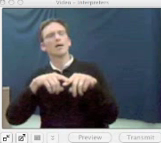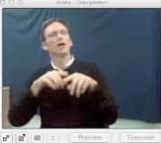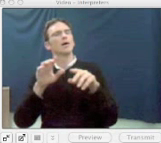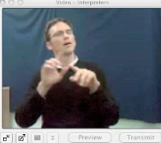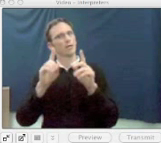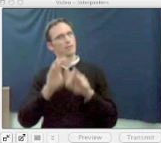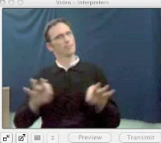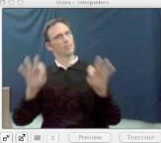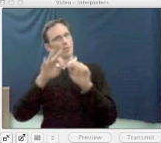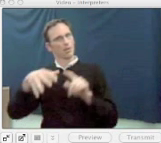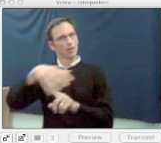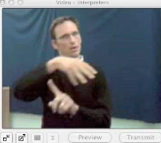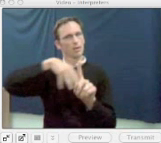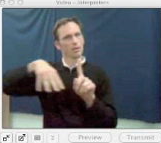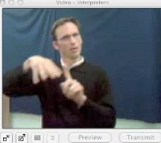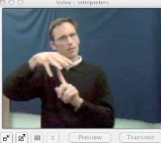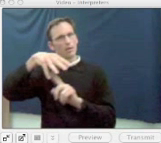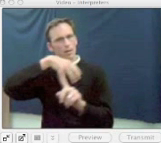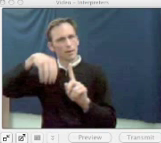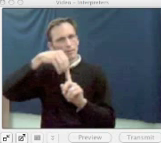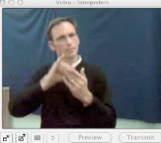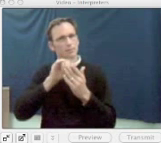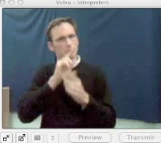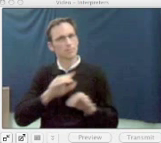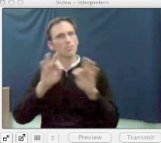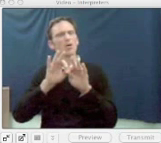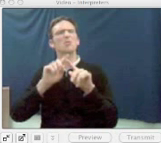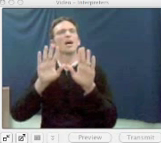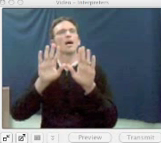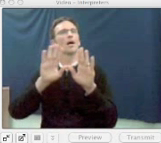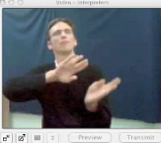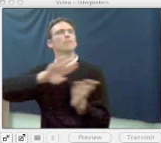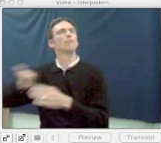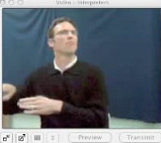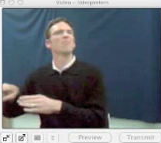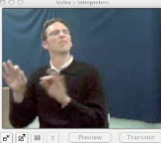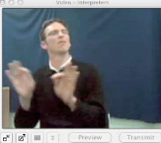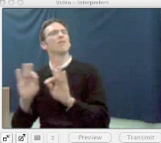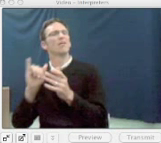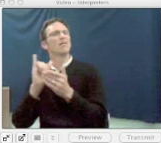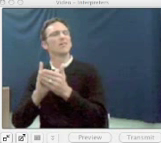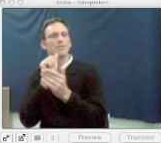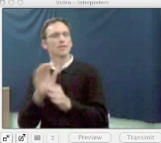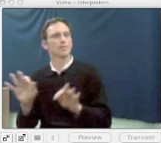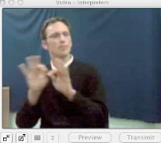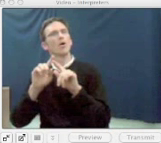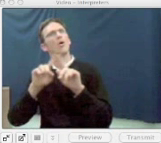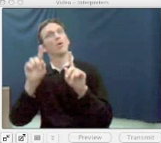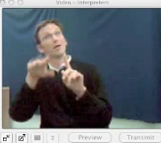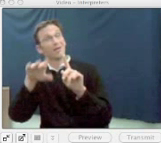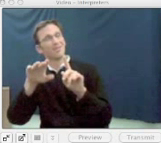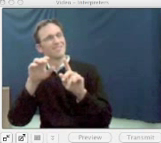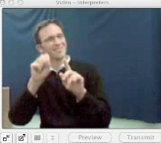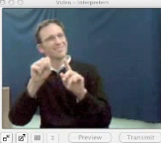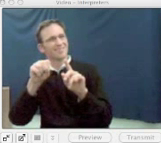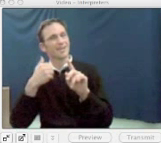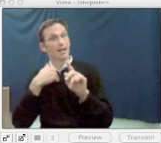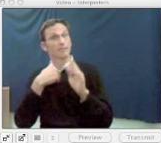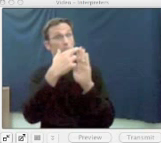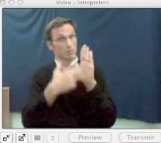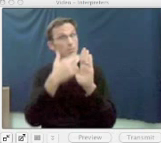of context as if it is something on the side, as if it's something, oh yes, and by the way, here's the exception to the